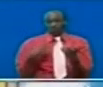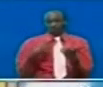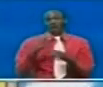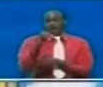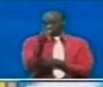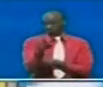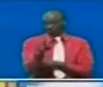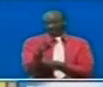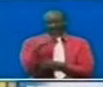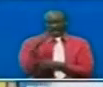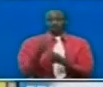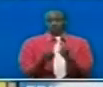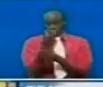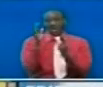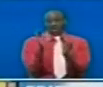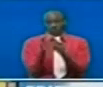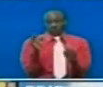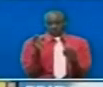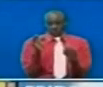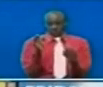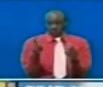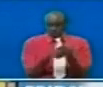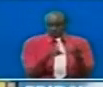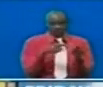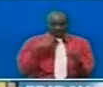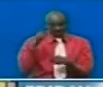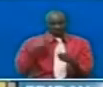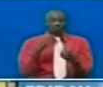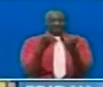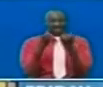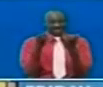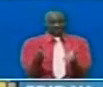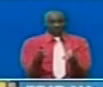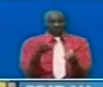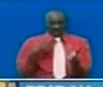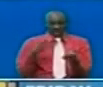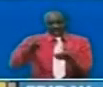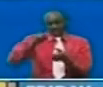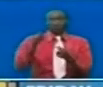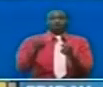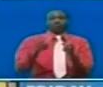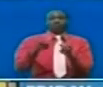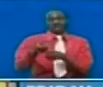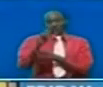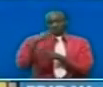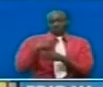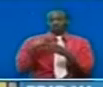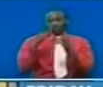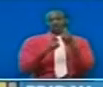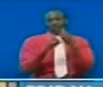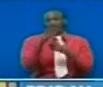capital has grown as well. So we feel we're at a point where we need additional capital to support them